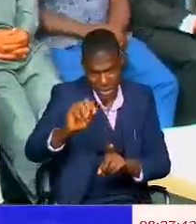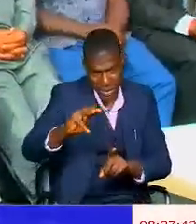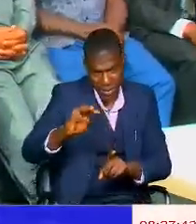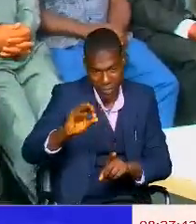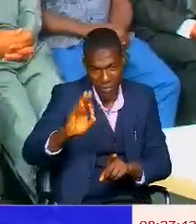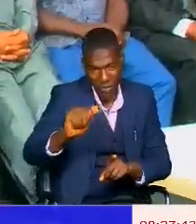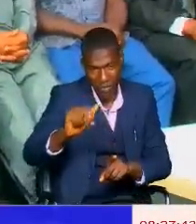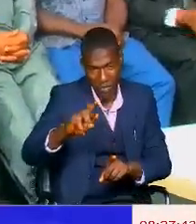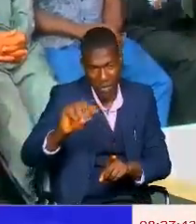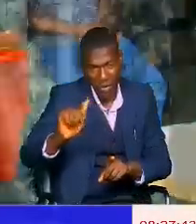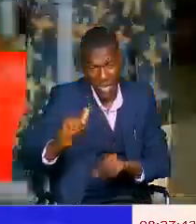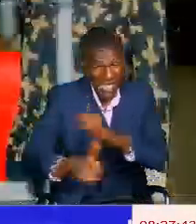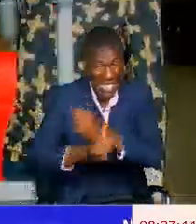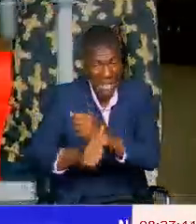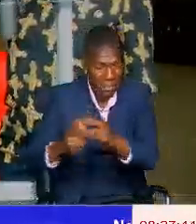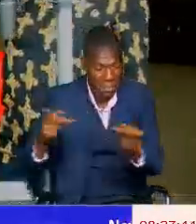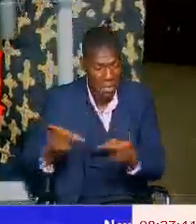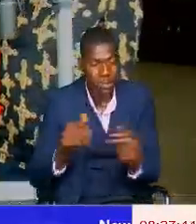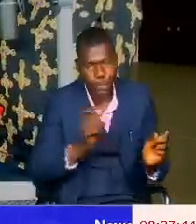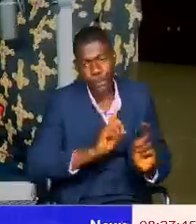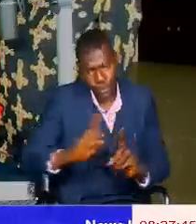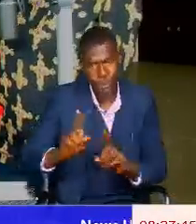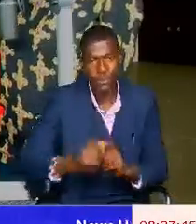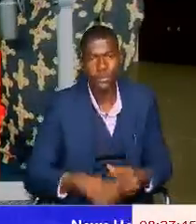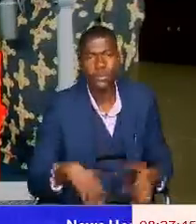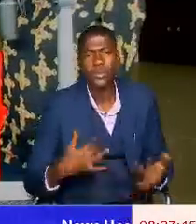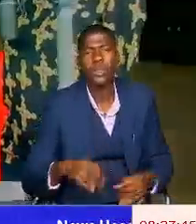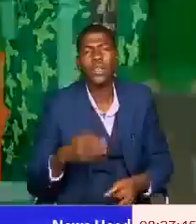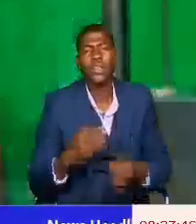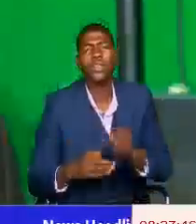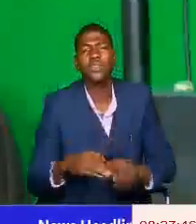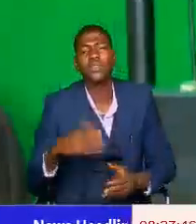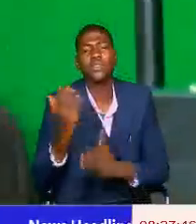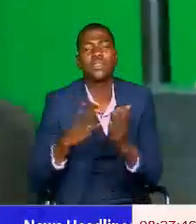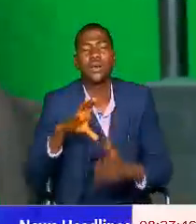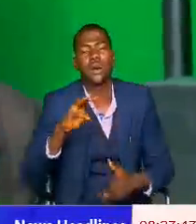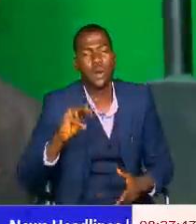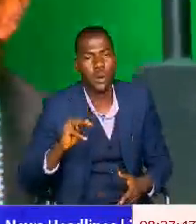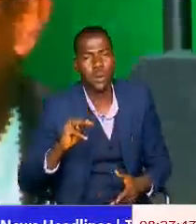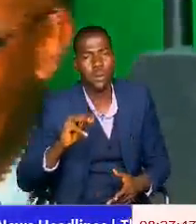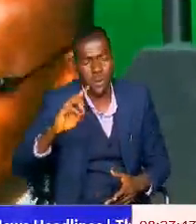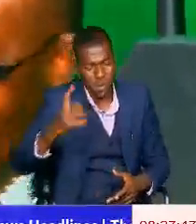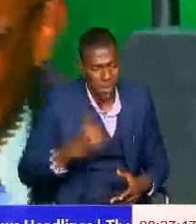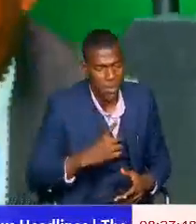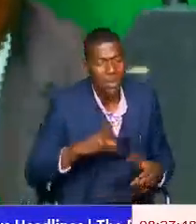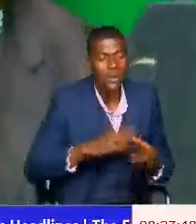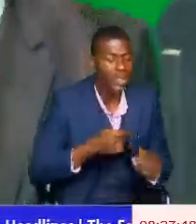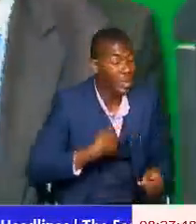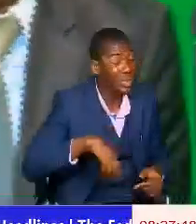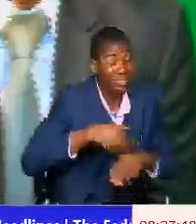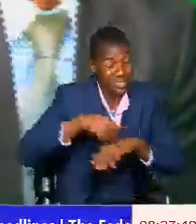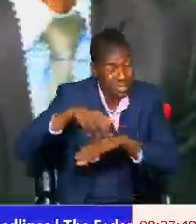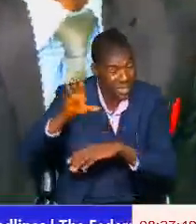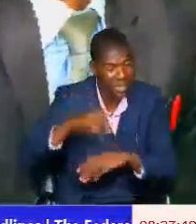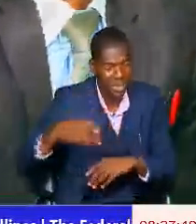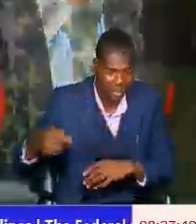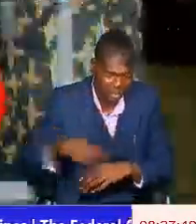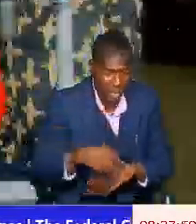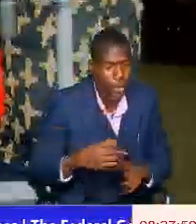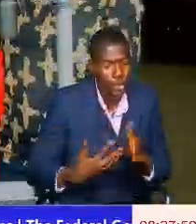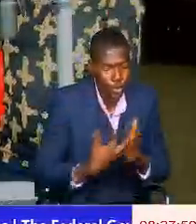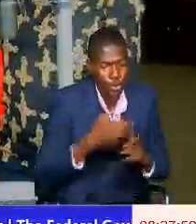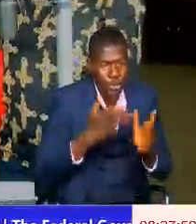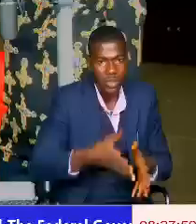I did not say. We don't transfer that one. See another one here. No. If somebody come call, they say